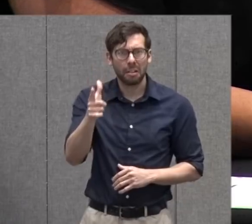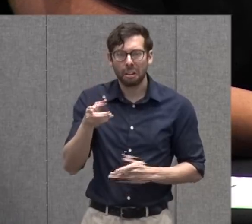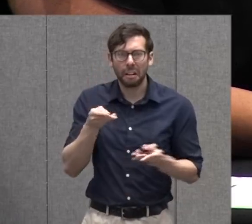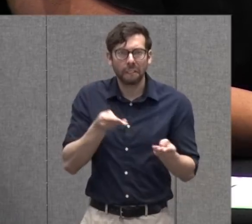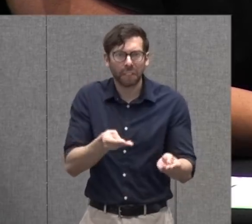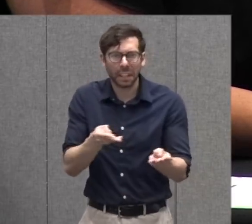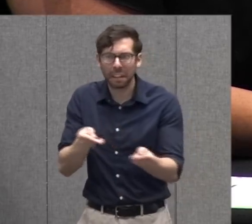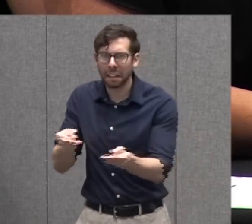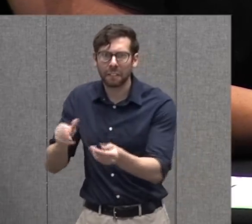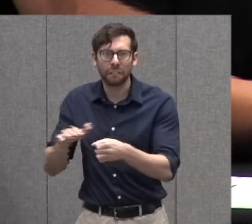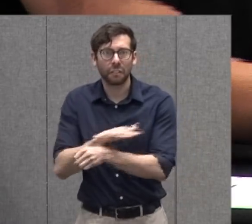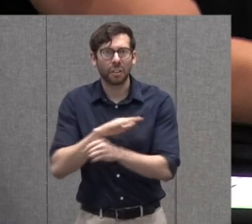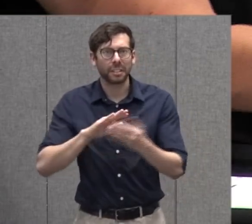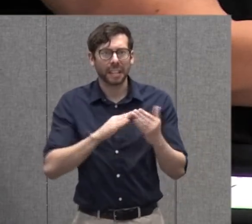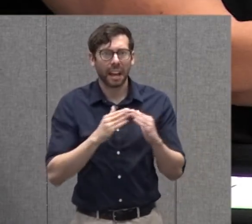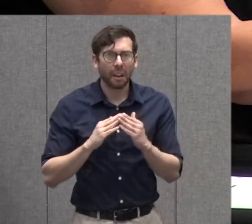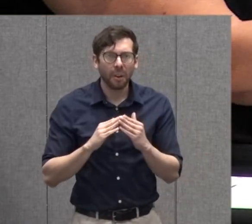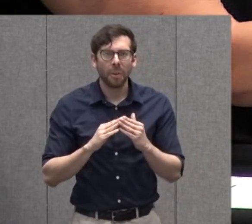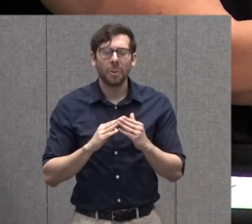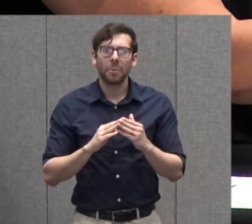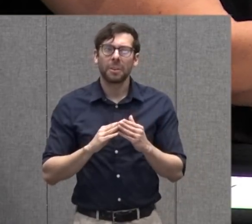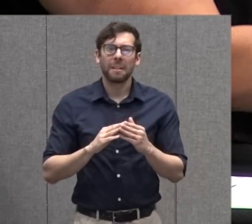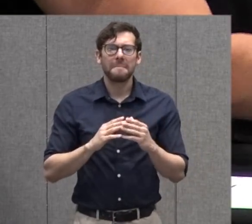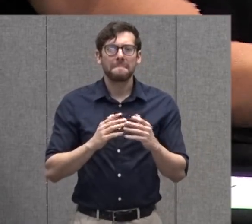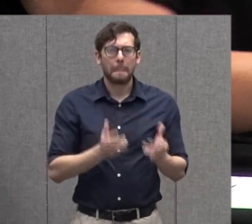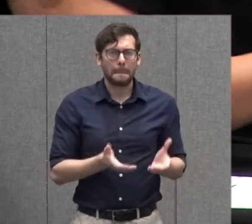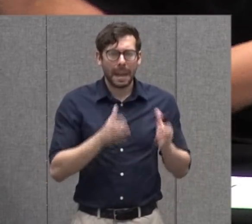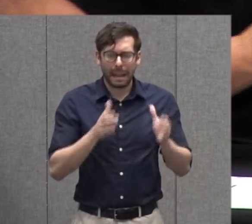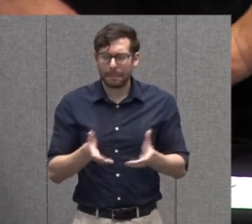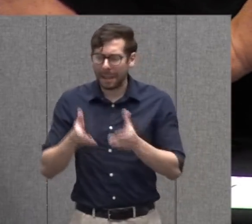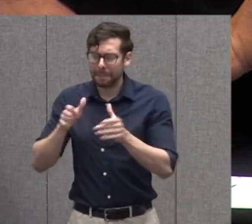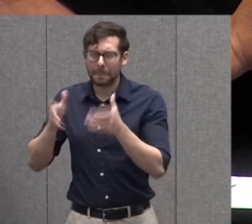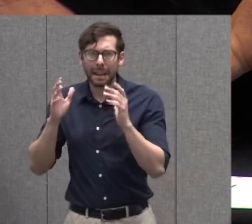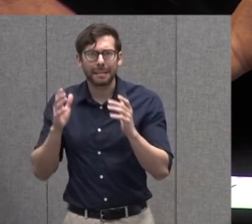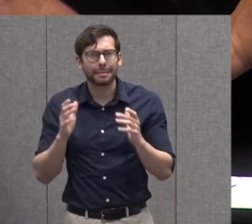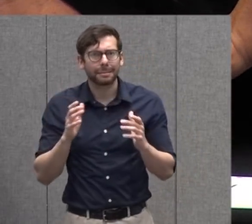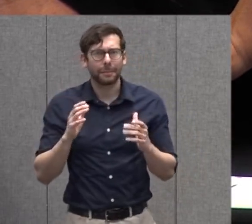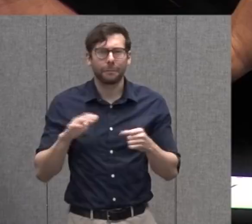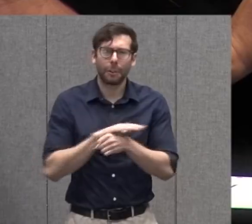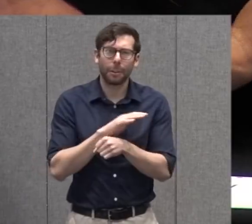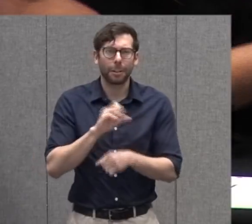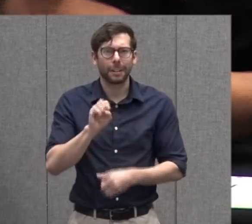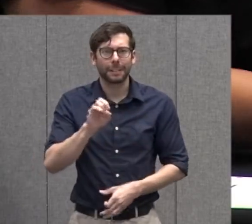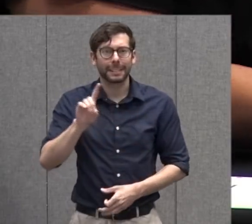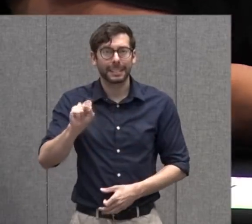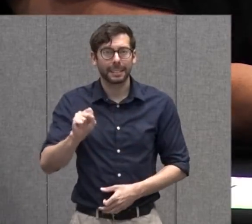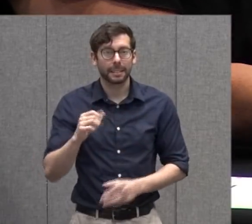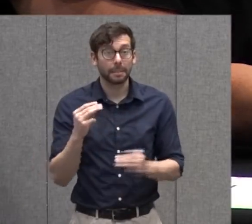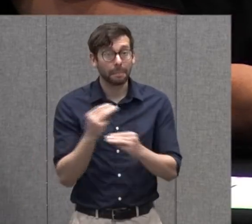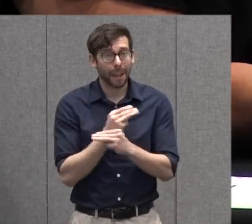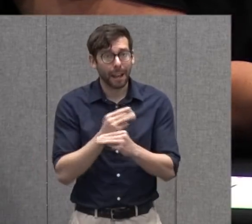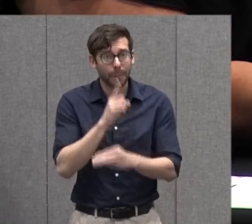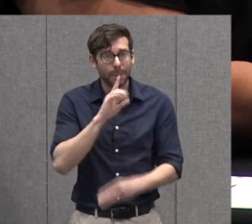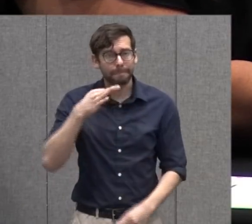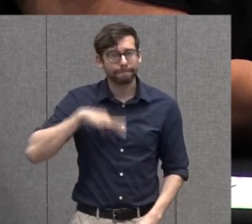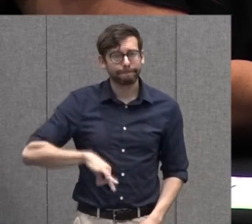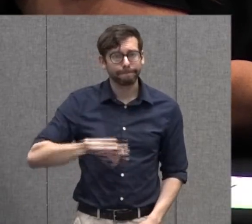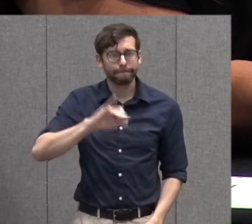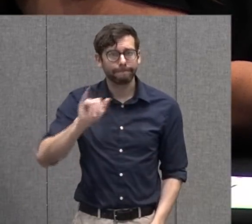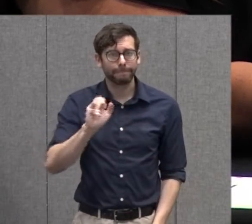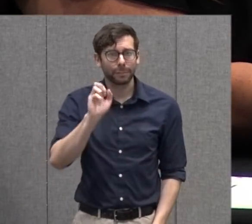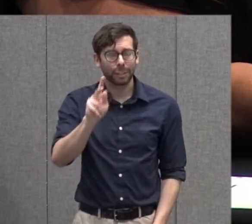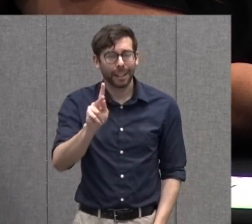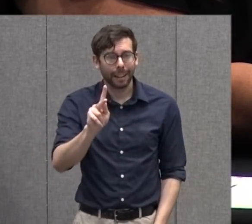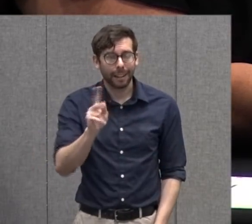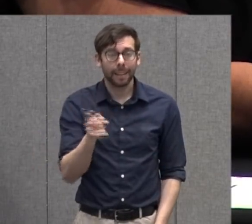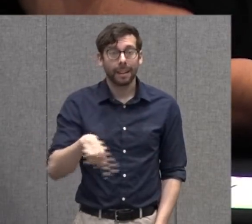seeds. Luckily, math was really helpful for Jack. And you can continue to see all the children that